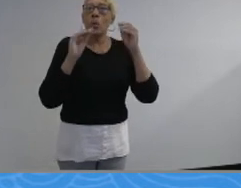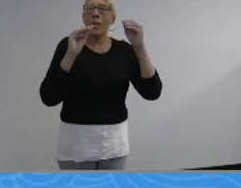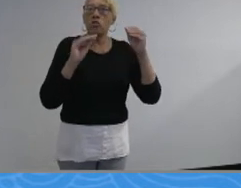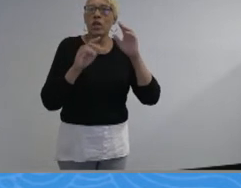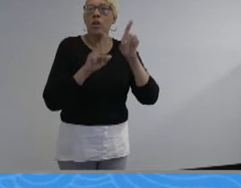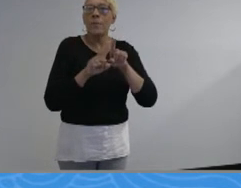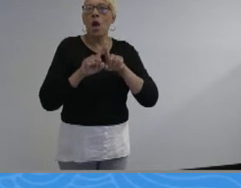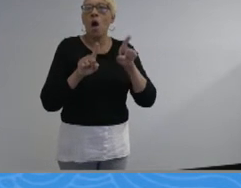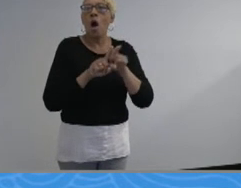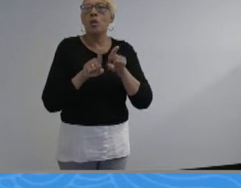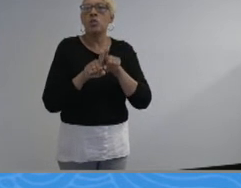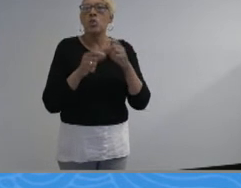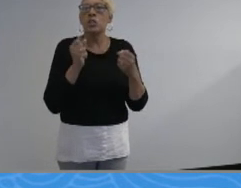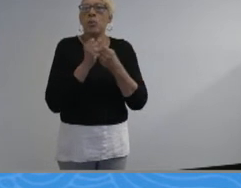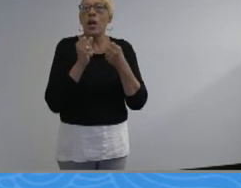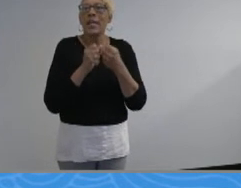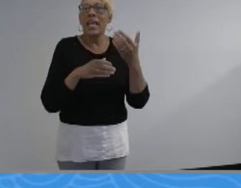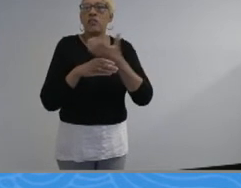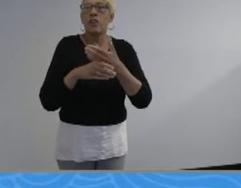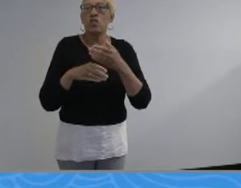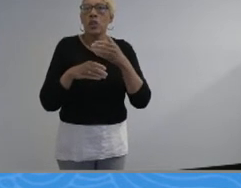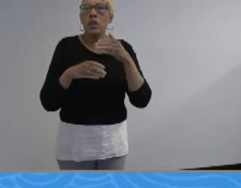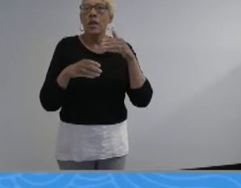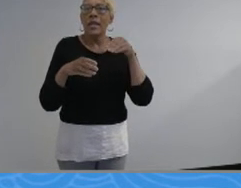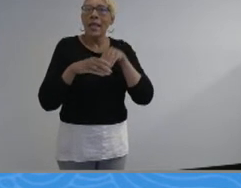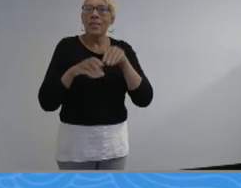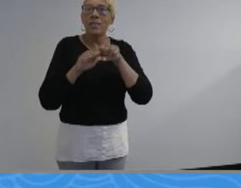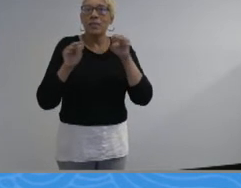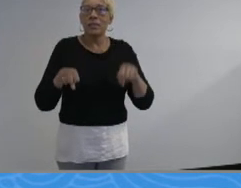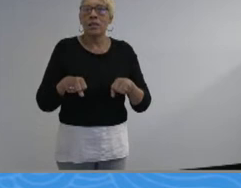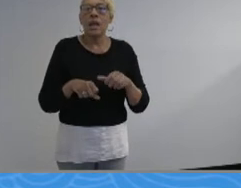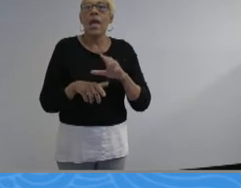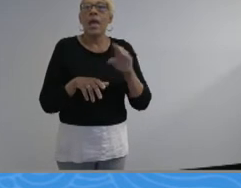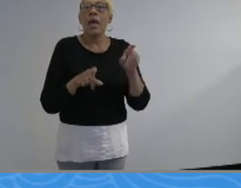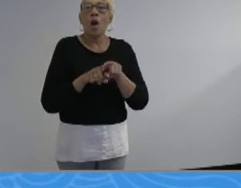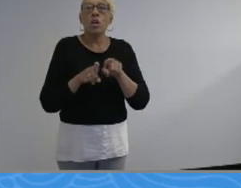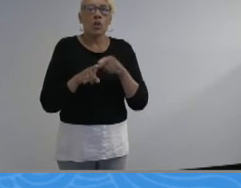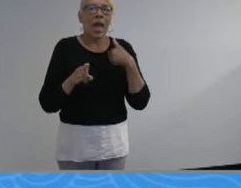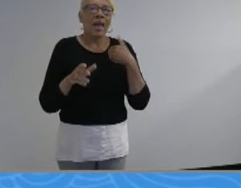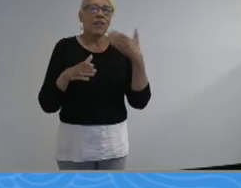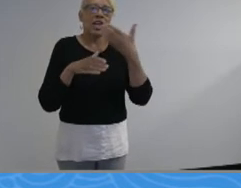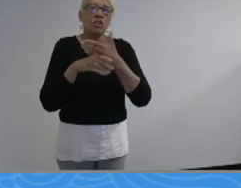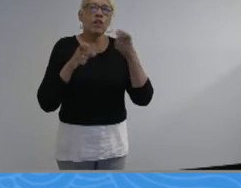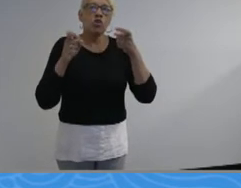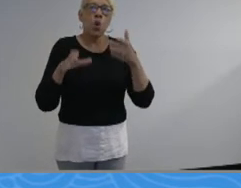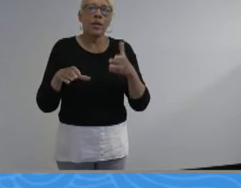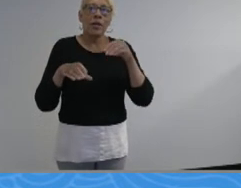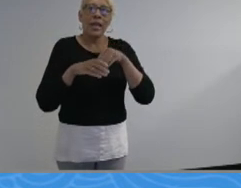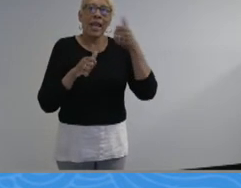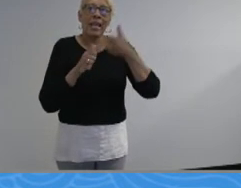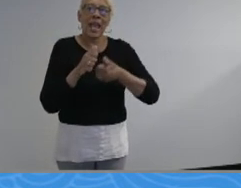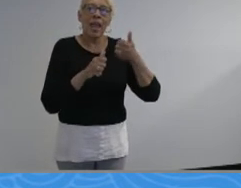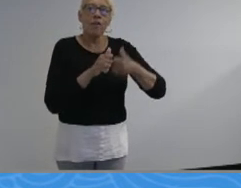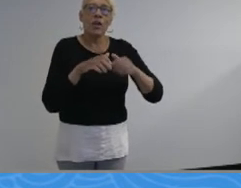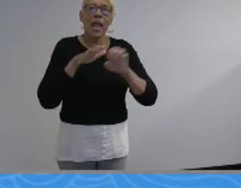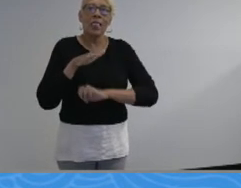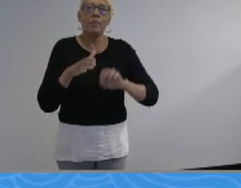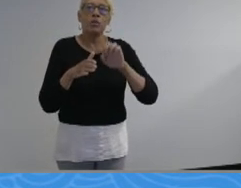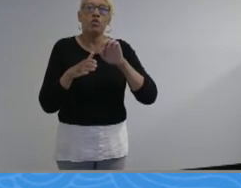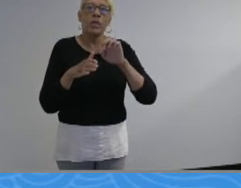but also supporting interventions throughout the system. And we're putting an intervention coordinator into every one of our